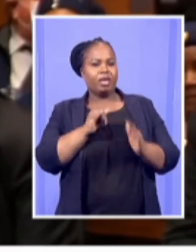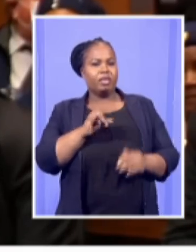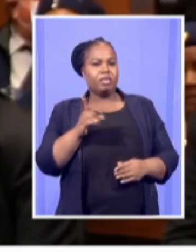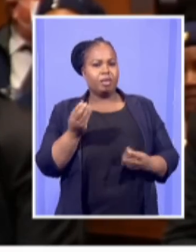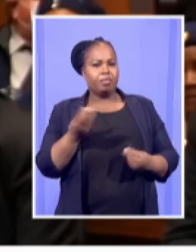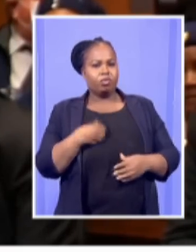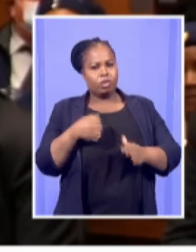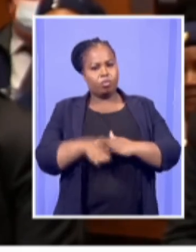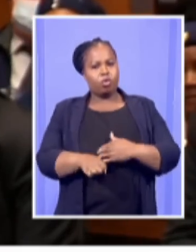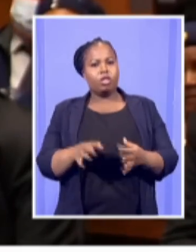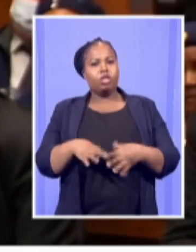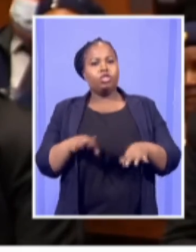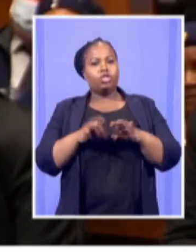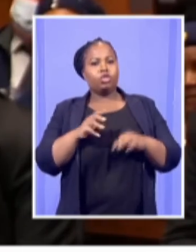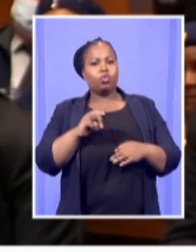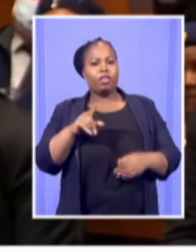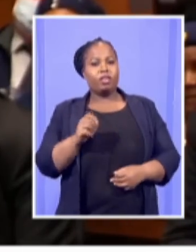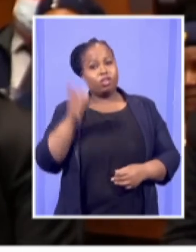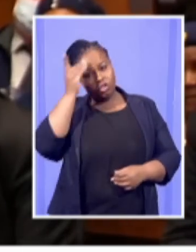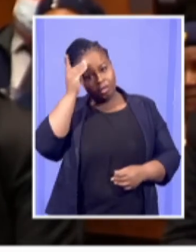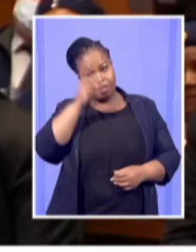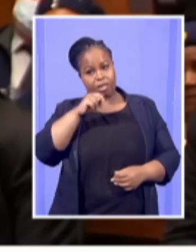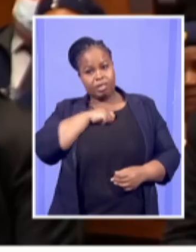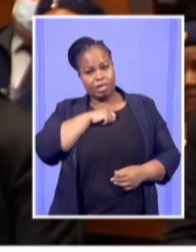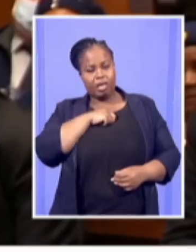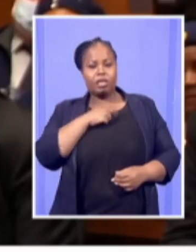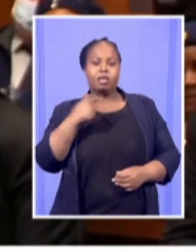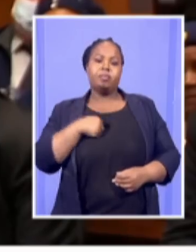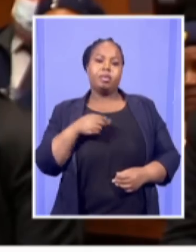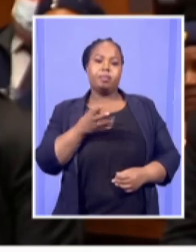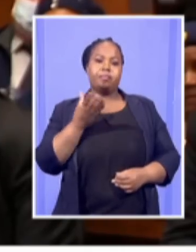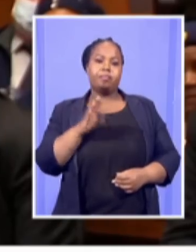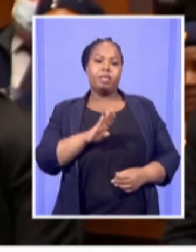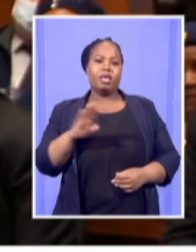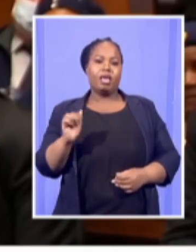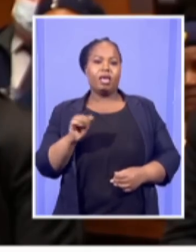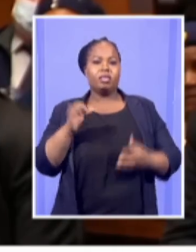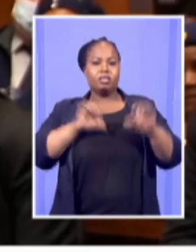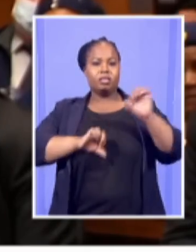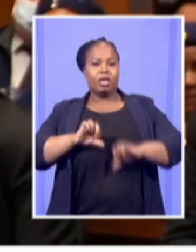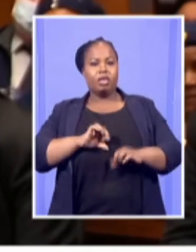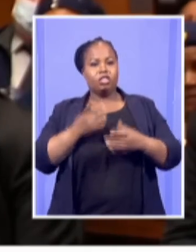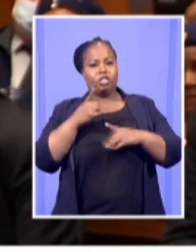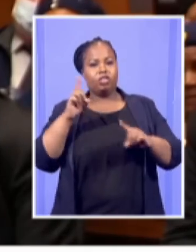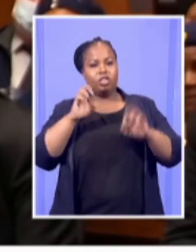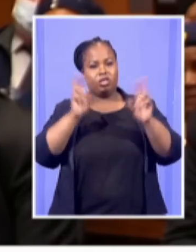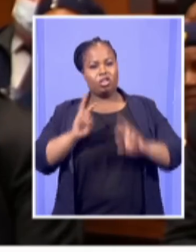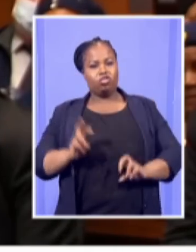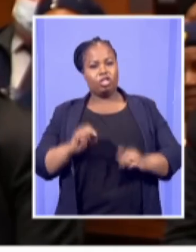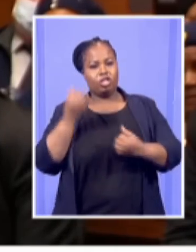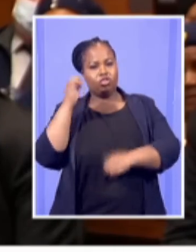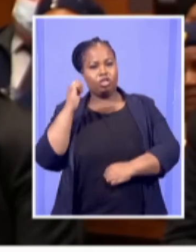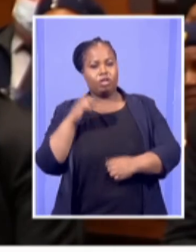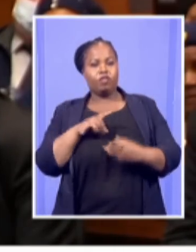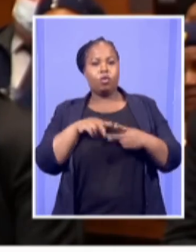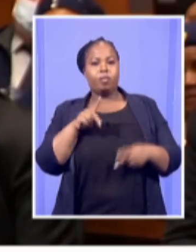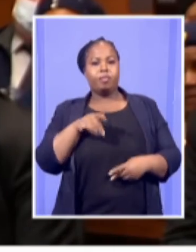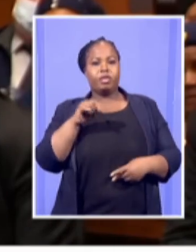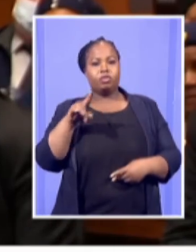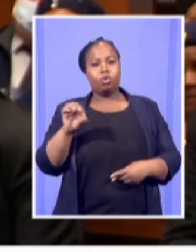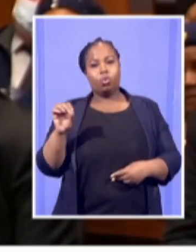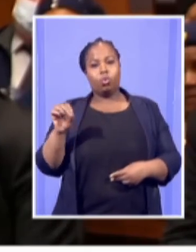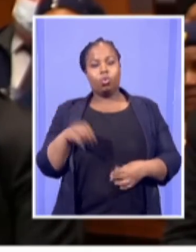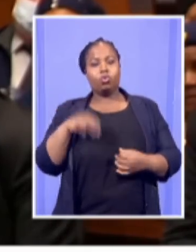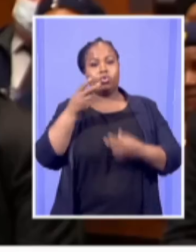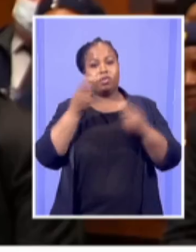in Chatsworth, Durban, KwaZulu-Natal. I hold a Bachelor of Science degree in Electrical Engineering from Princeton University and a Bachelor